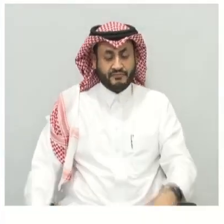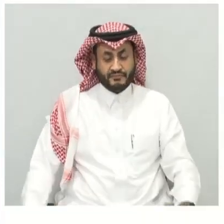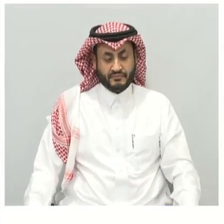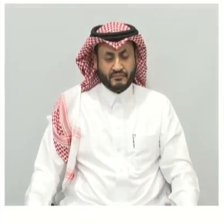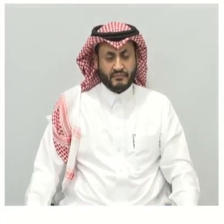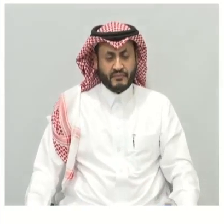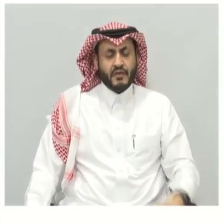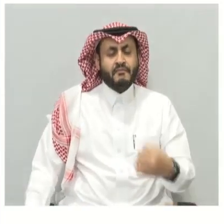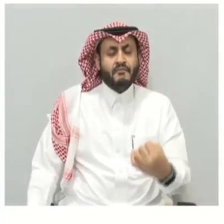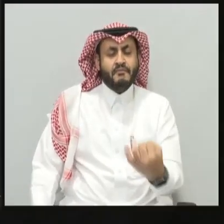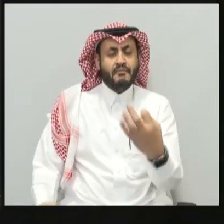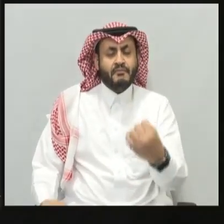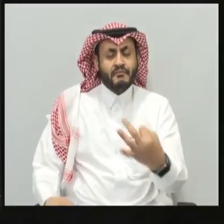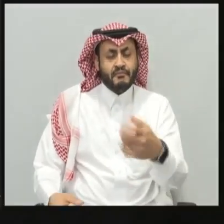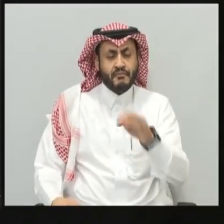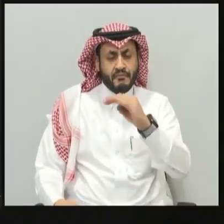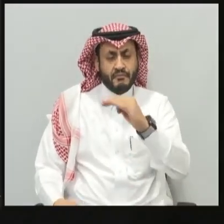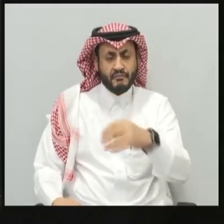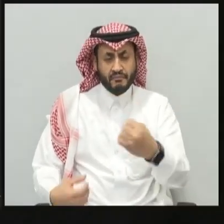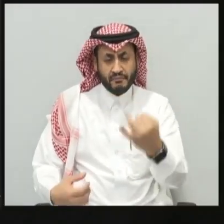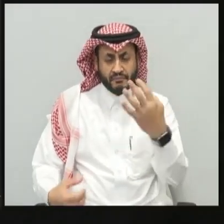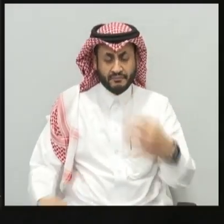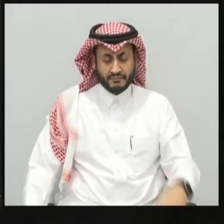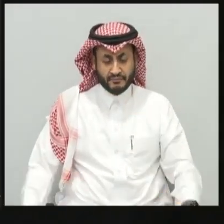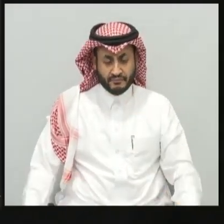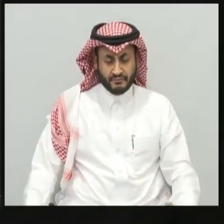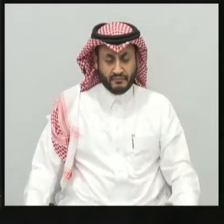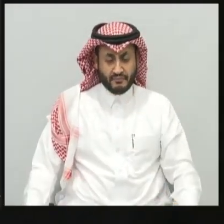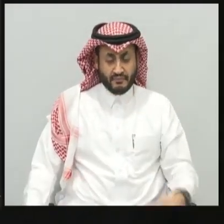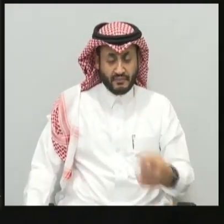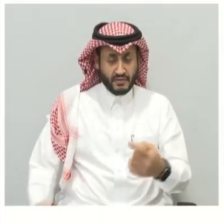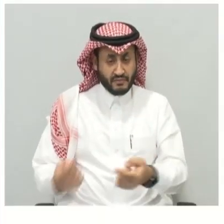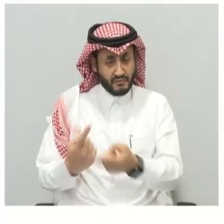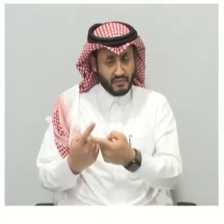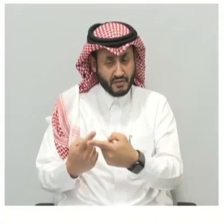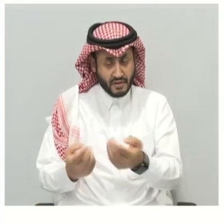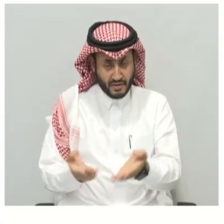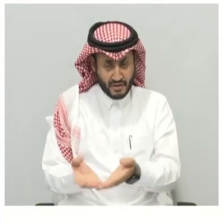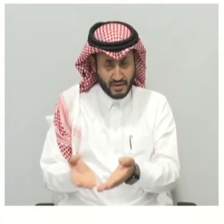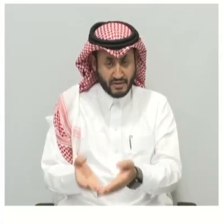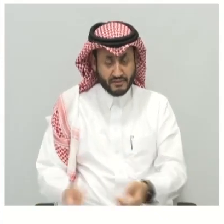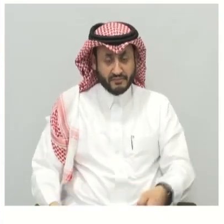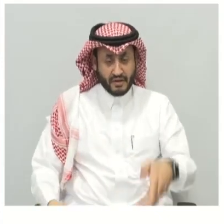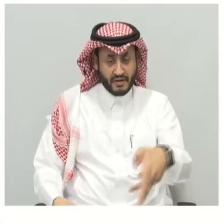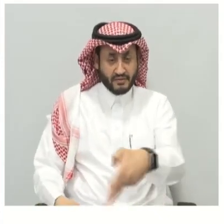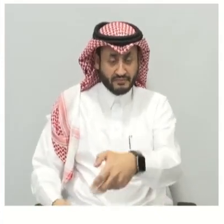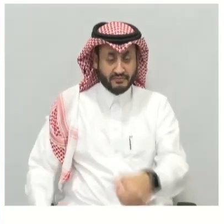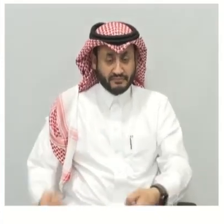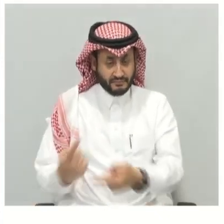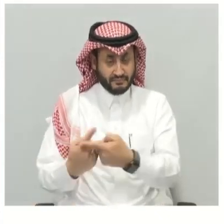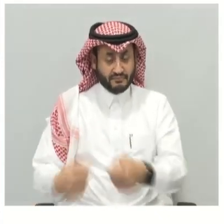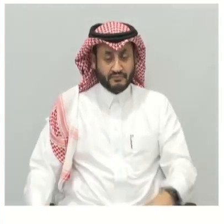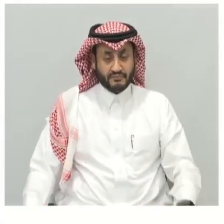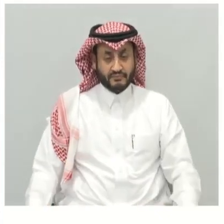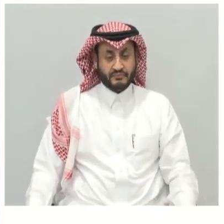you can have as many answers as you like. You can say, he is a student. You can say he is a